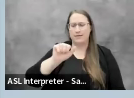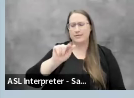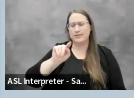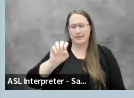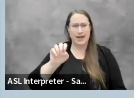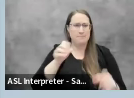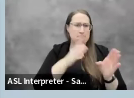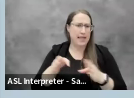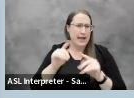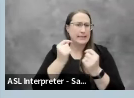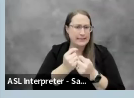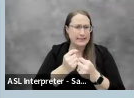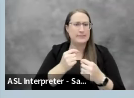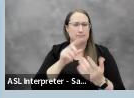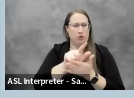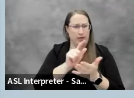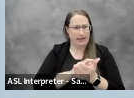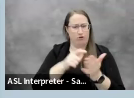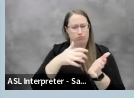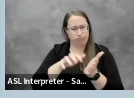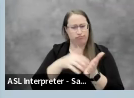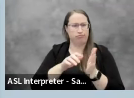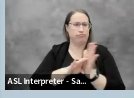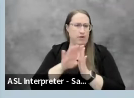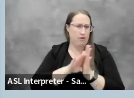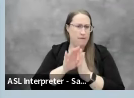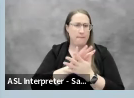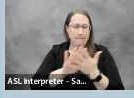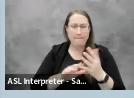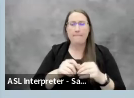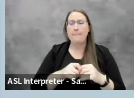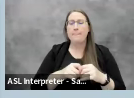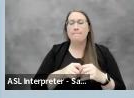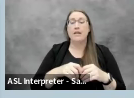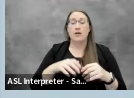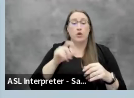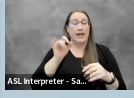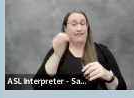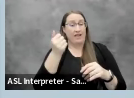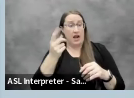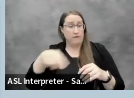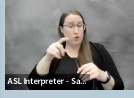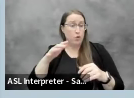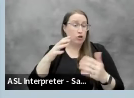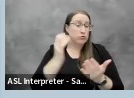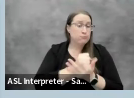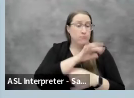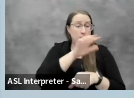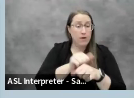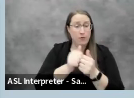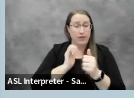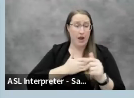documents. We charge on a sliding scale. So if any of you do want to schedule with our